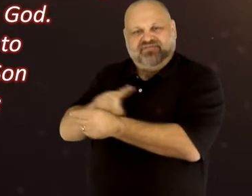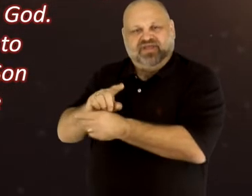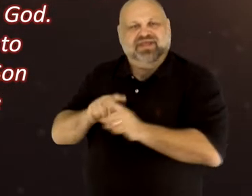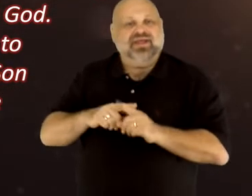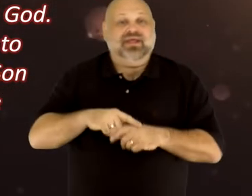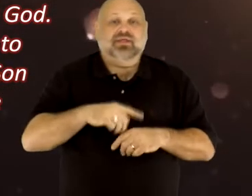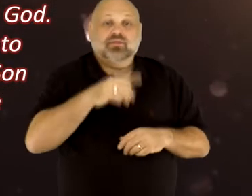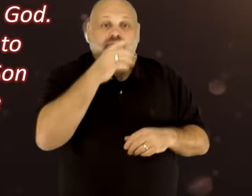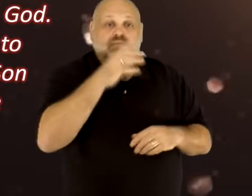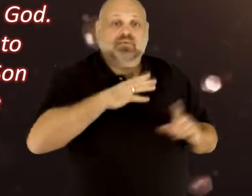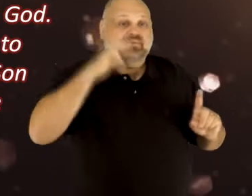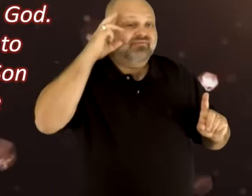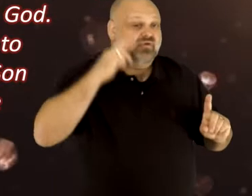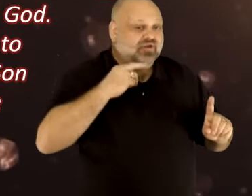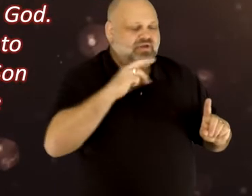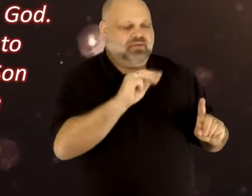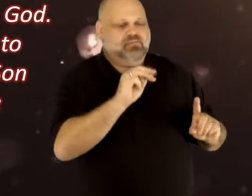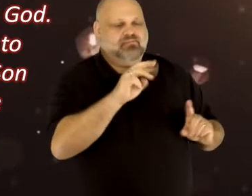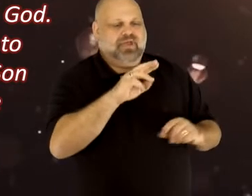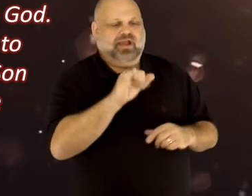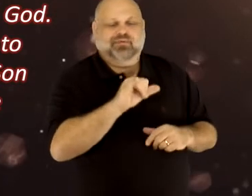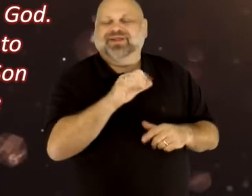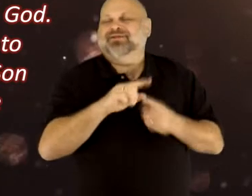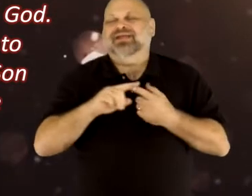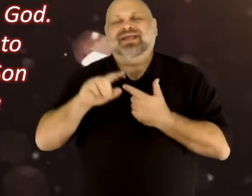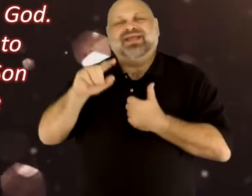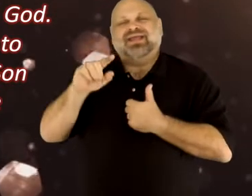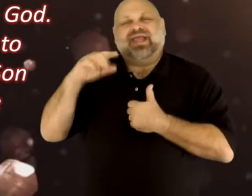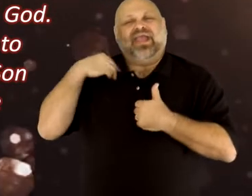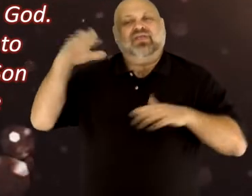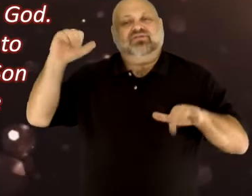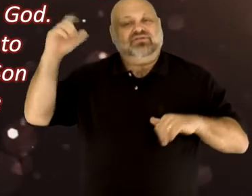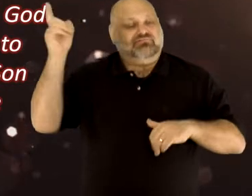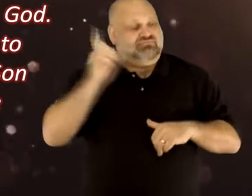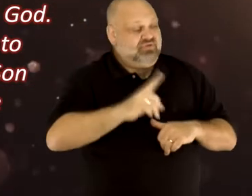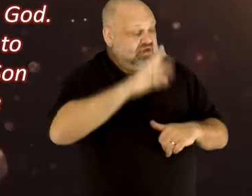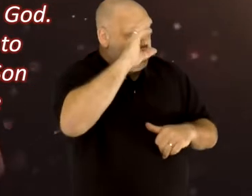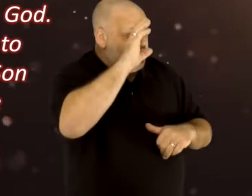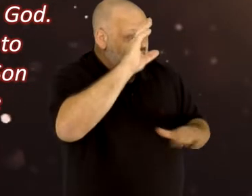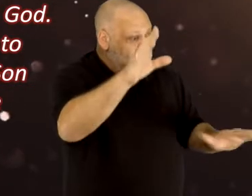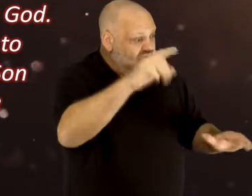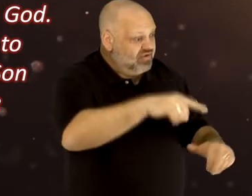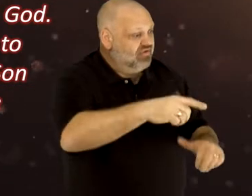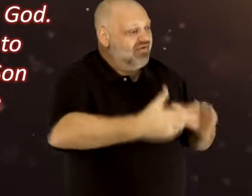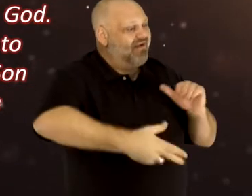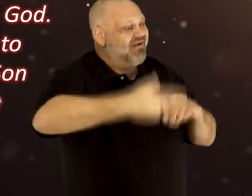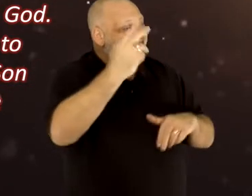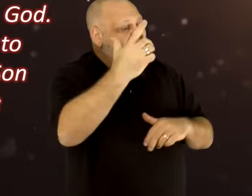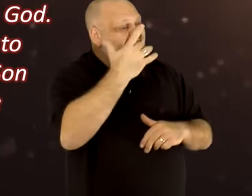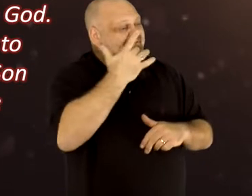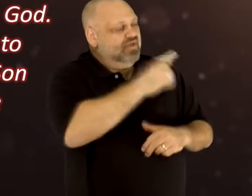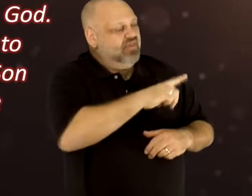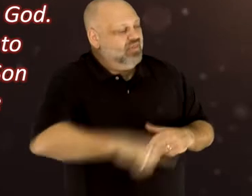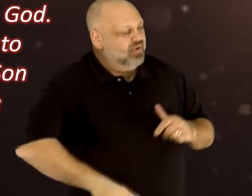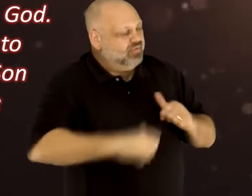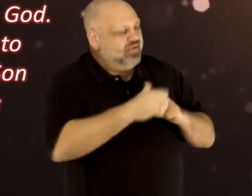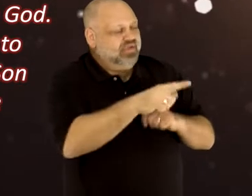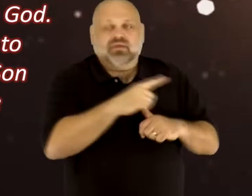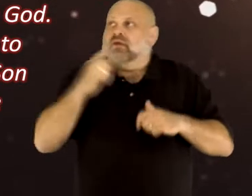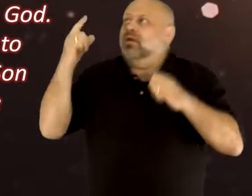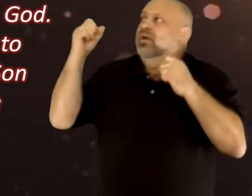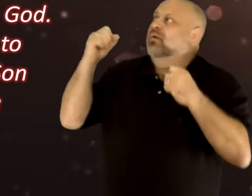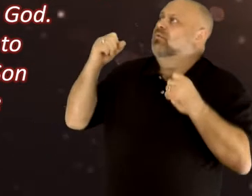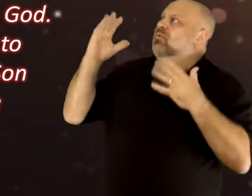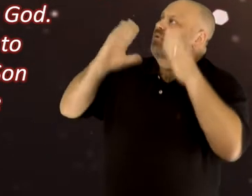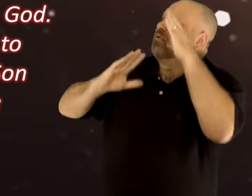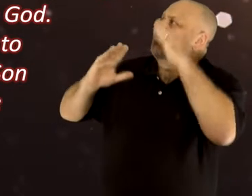her and said, "Greetings, you who are highly favored. The Lord is with you." And Mary was greatly troubled at his words and